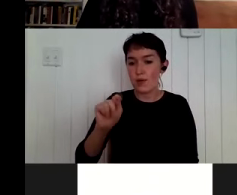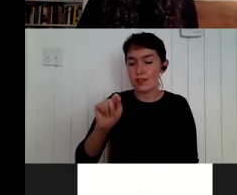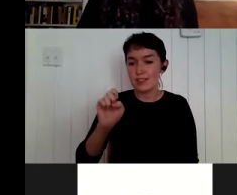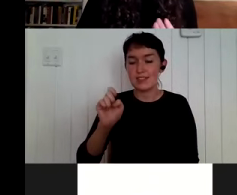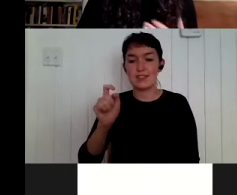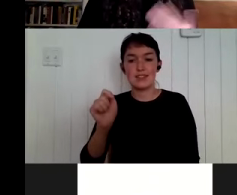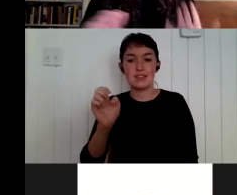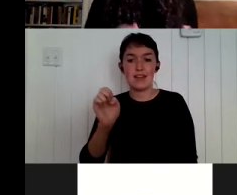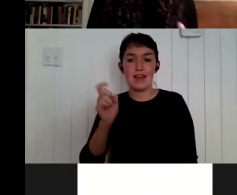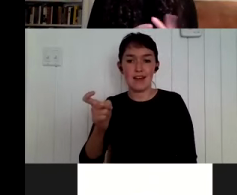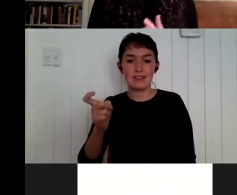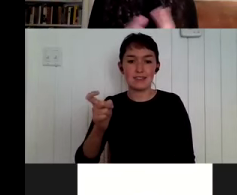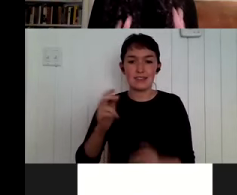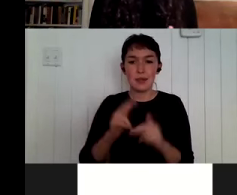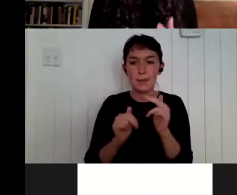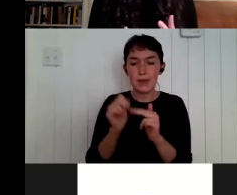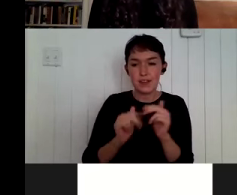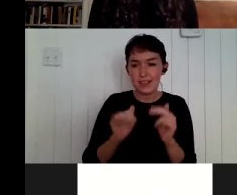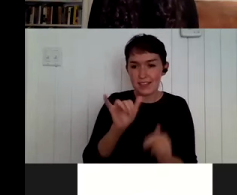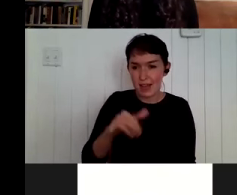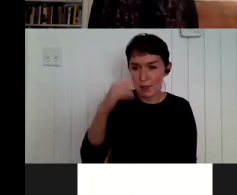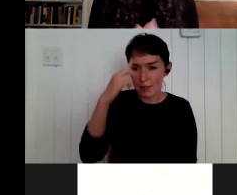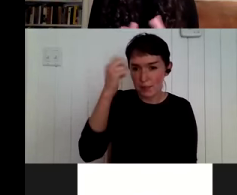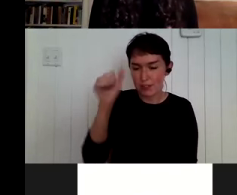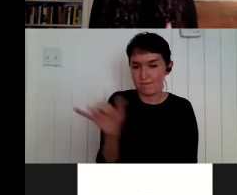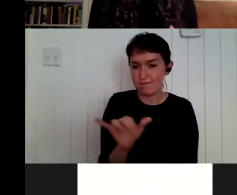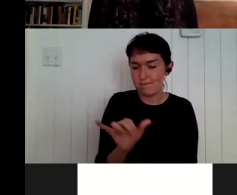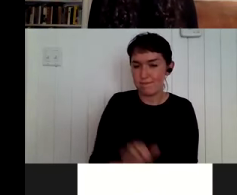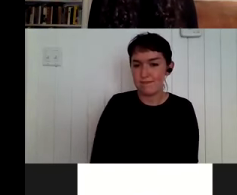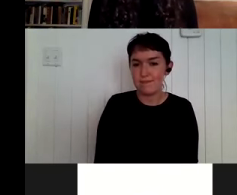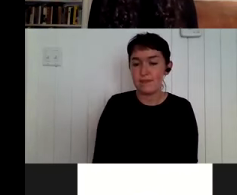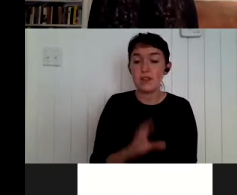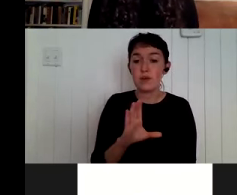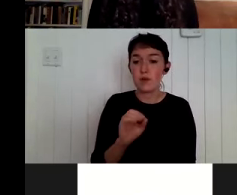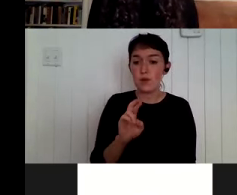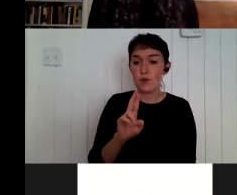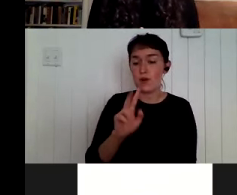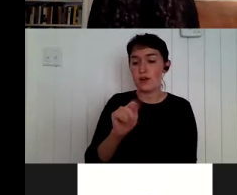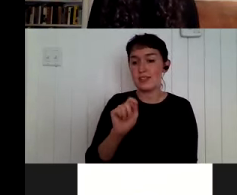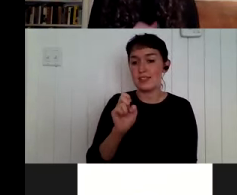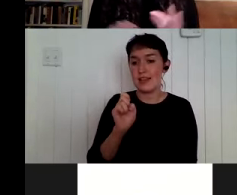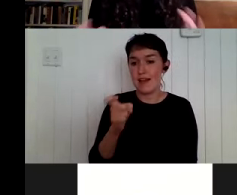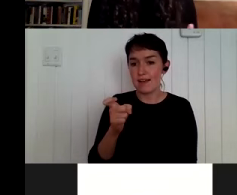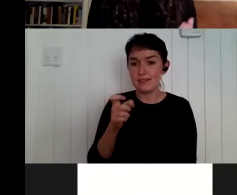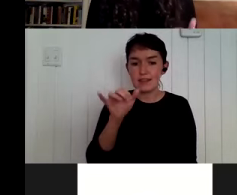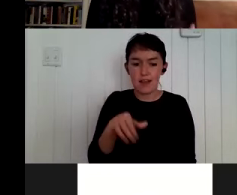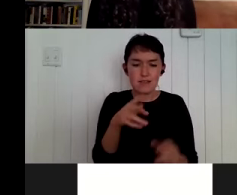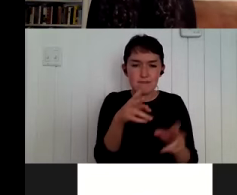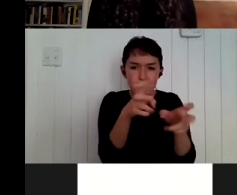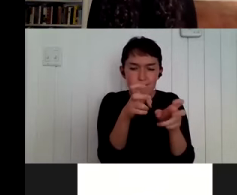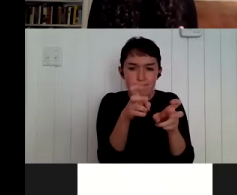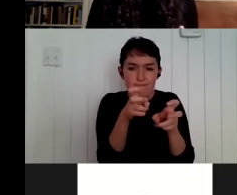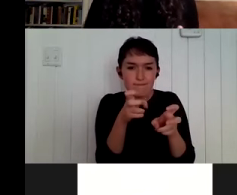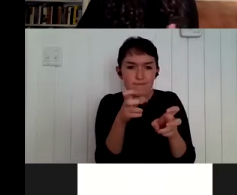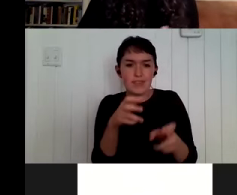so important is that the cortex can extract information about the experience to build a more generalized